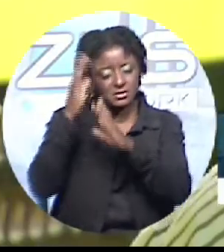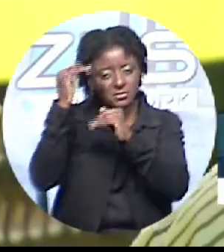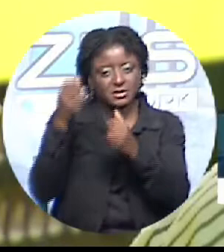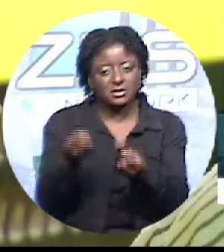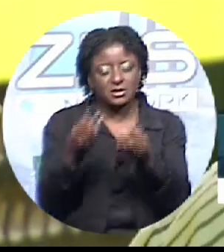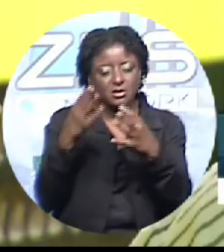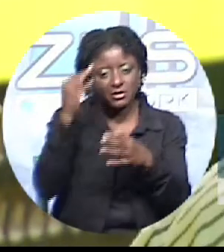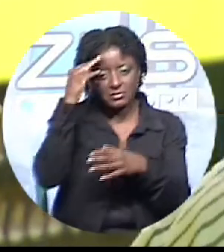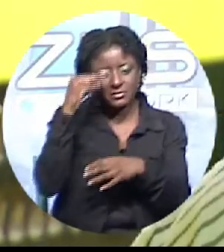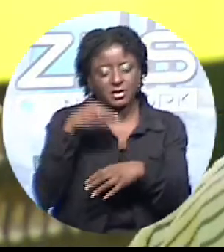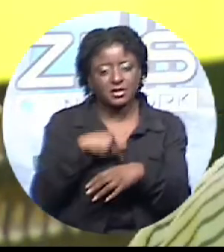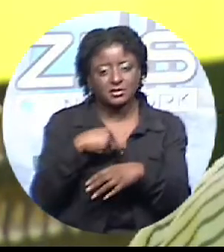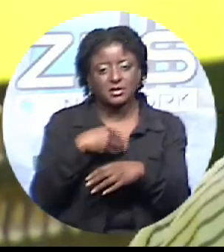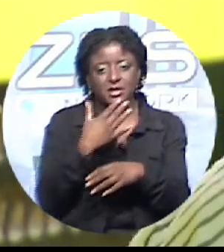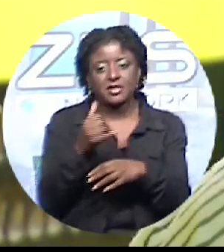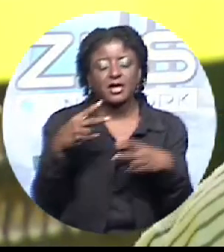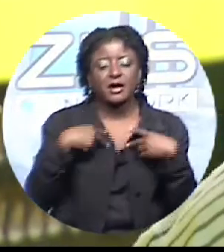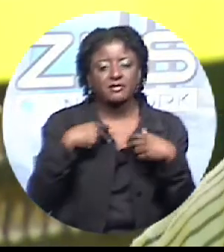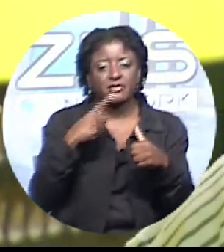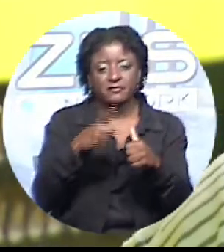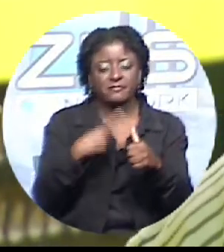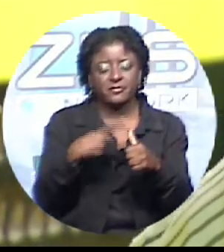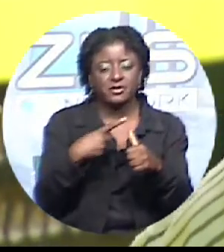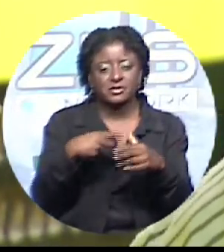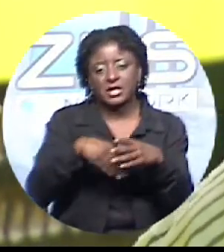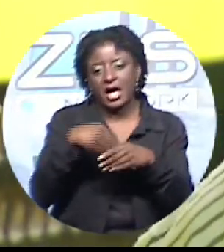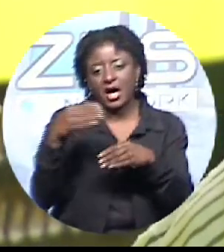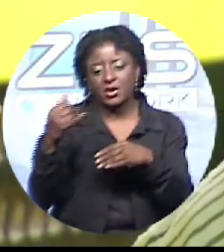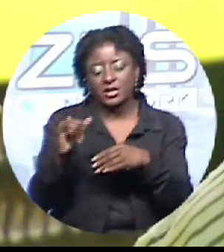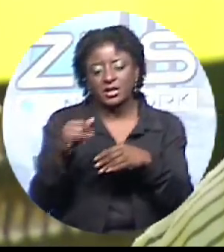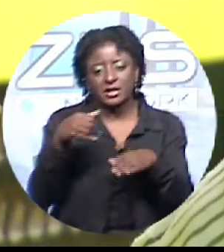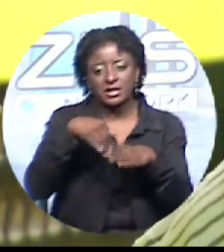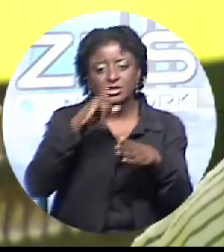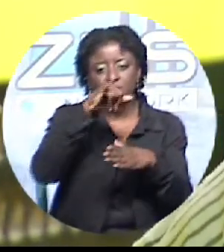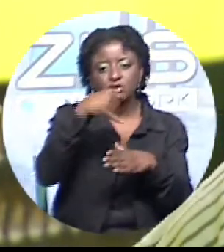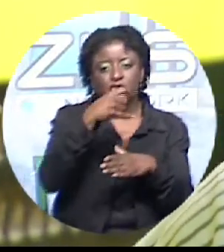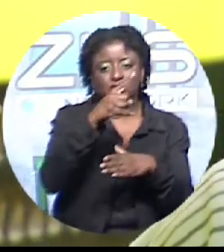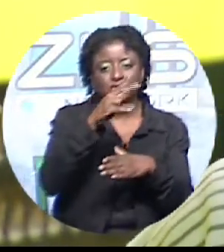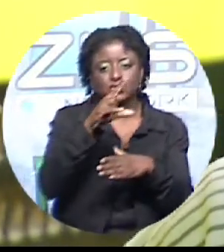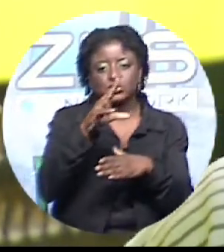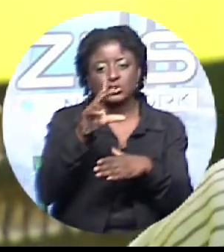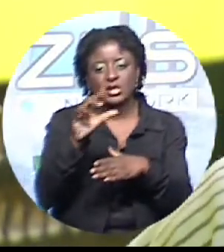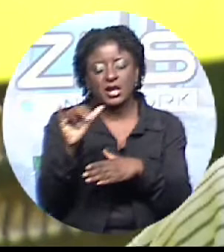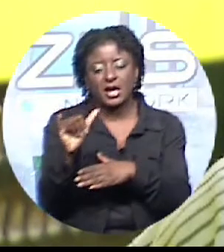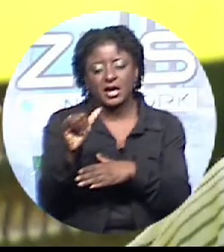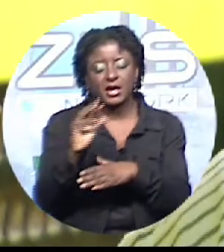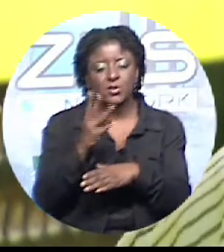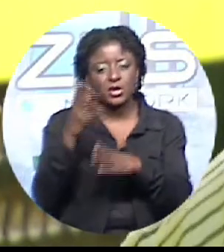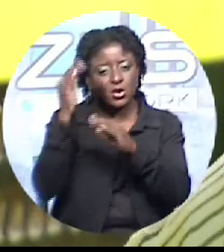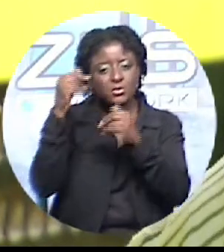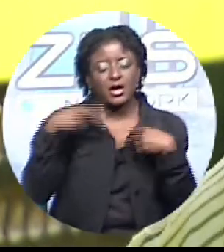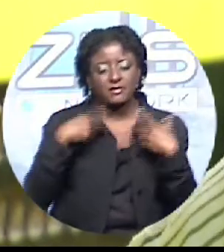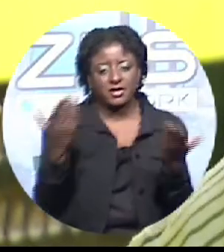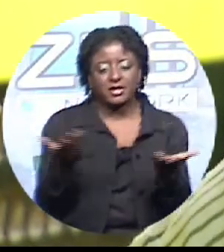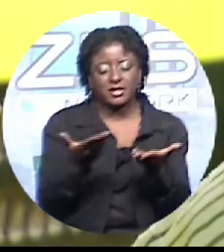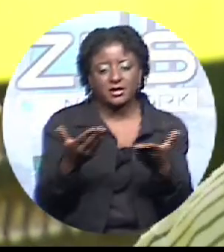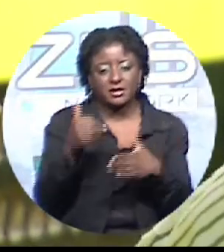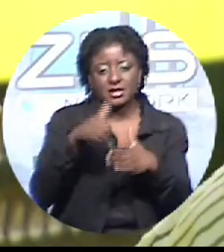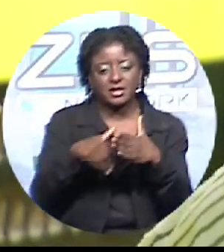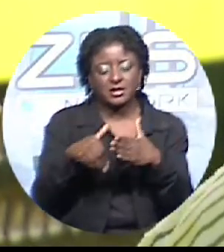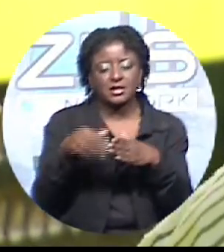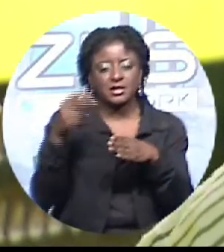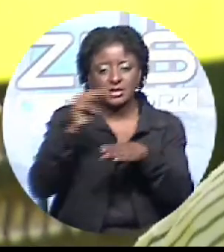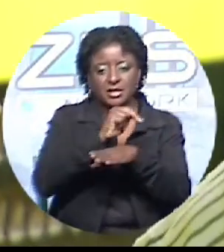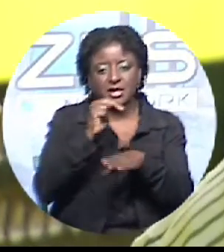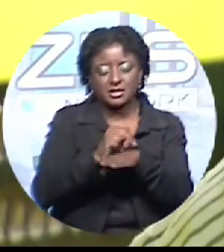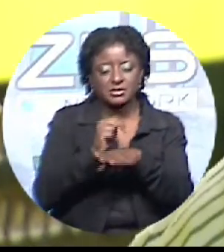first outing in July, and we're hoping to host that here in Nassau, Bahamas. So I'm expecting a lot of male